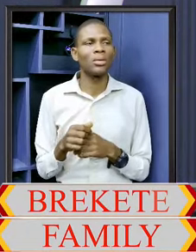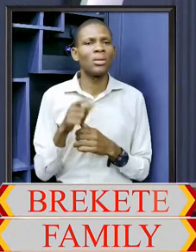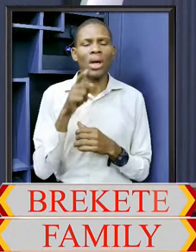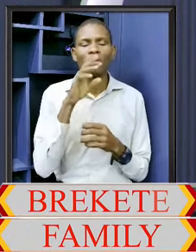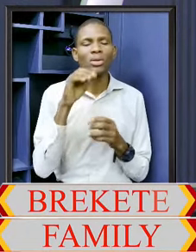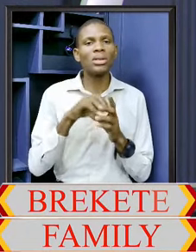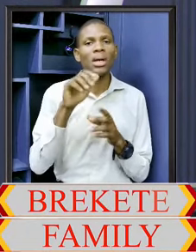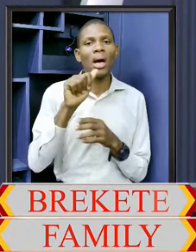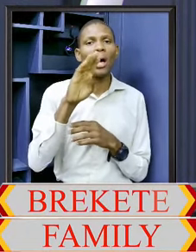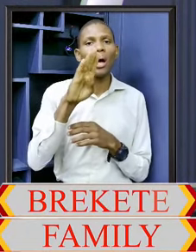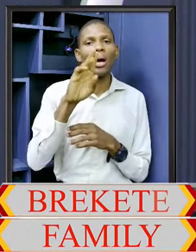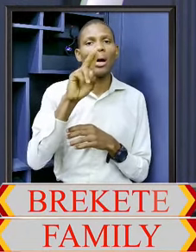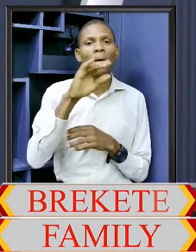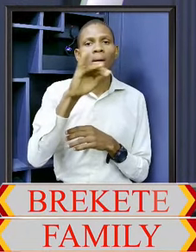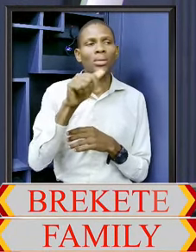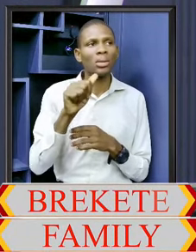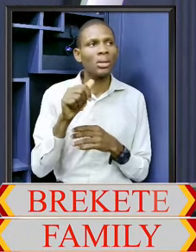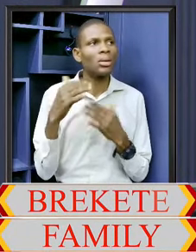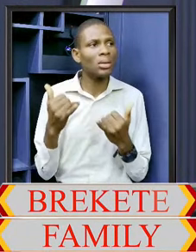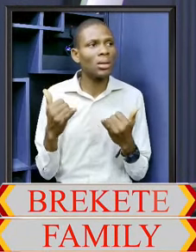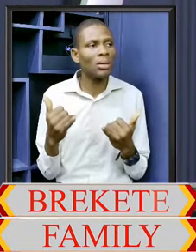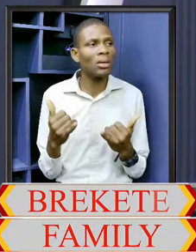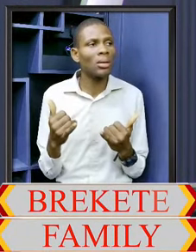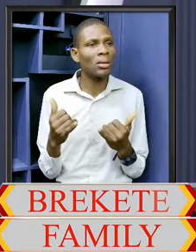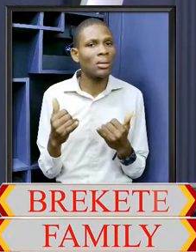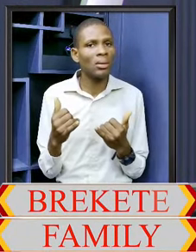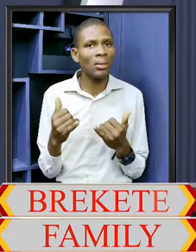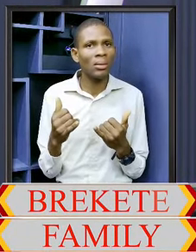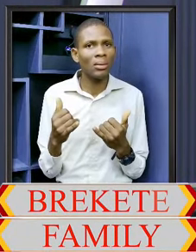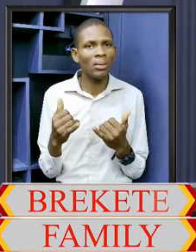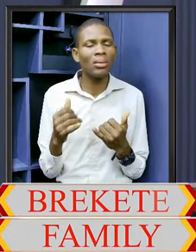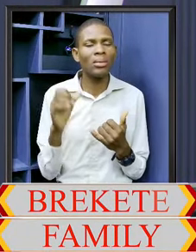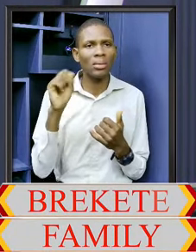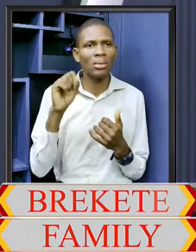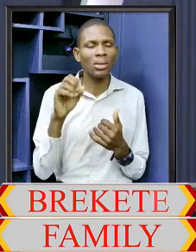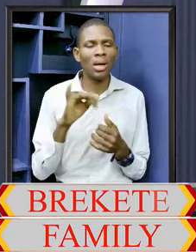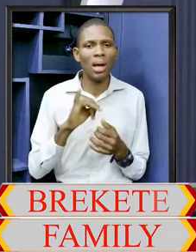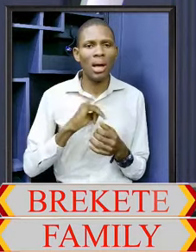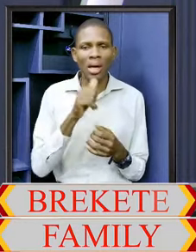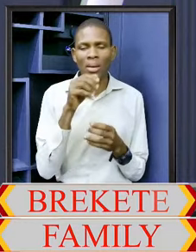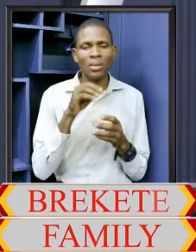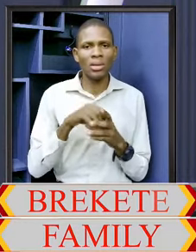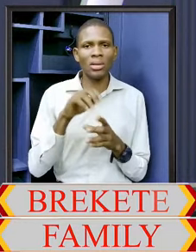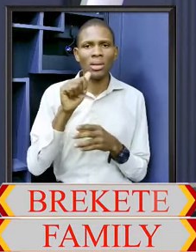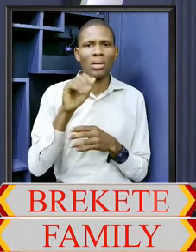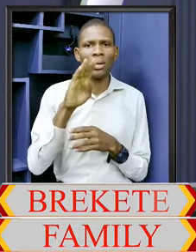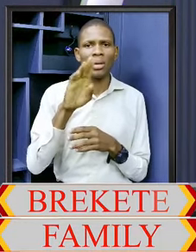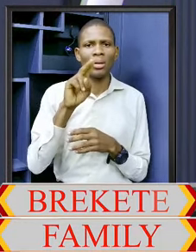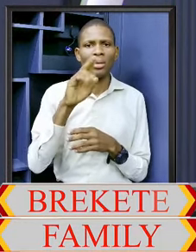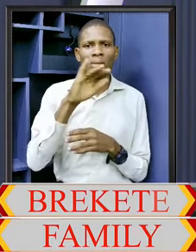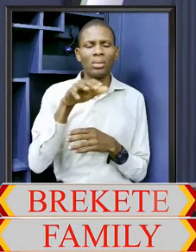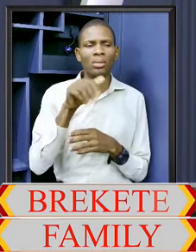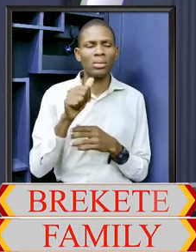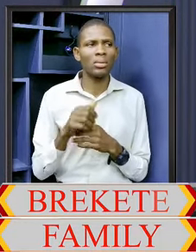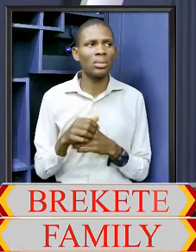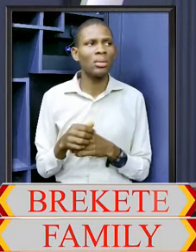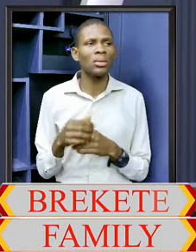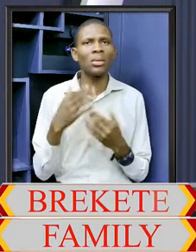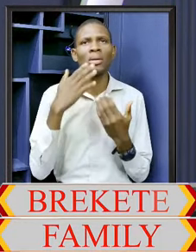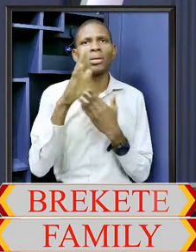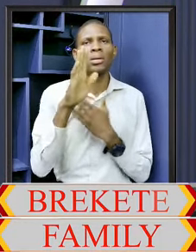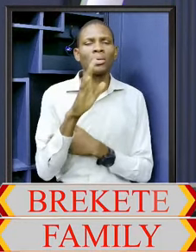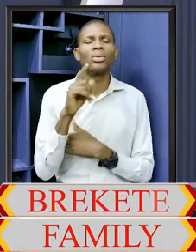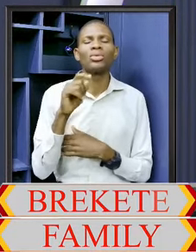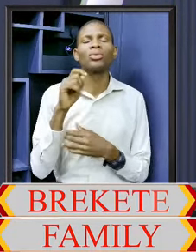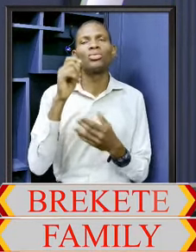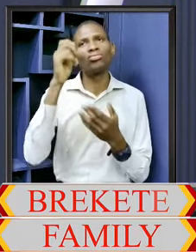Yes. Say now. Yes. Yes, I'm in Abuja now. I just landed in Abuja this morning. Thank